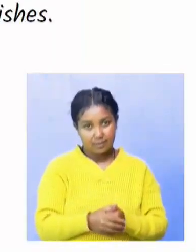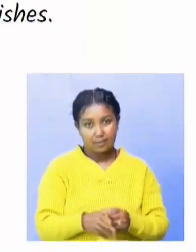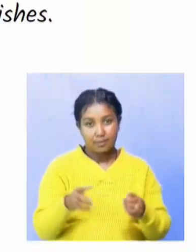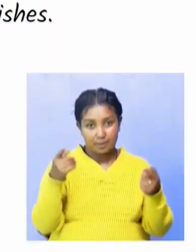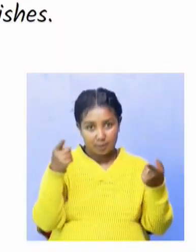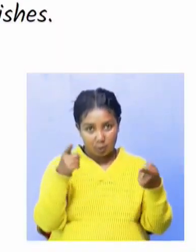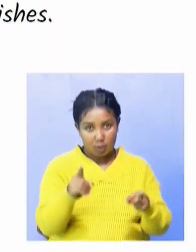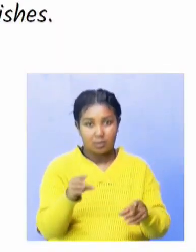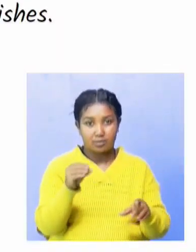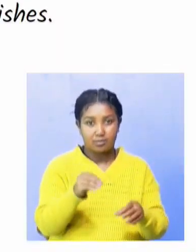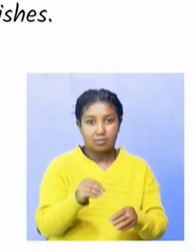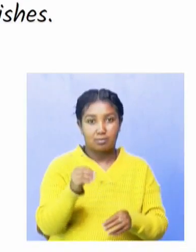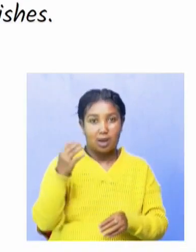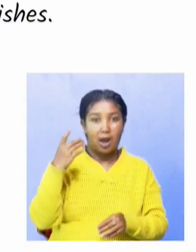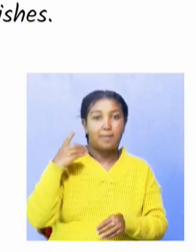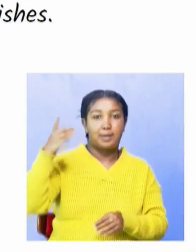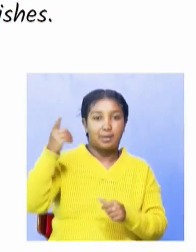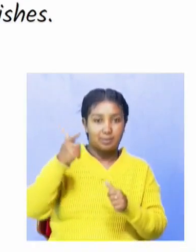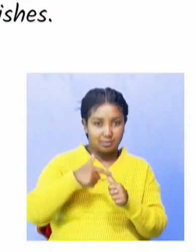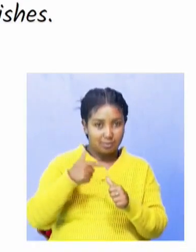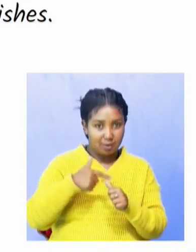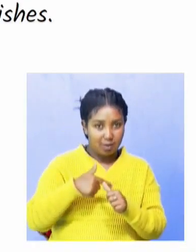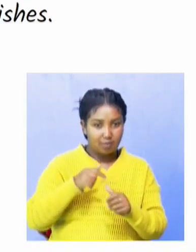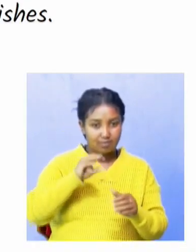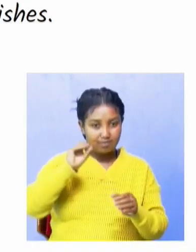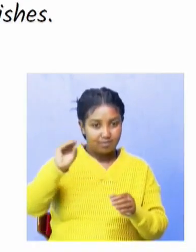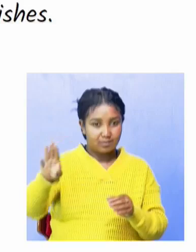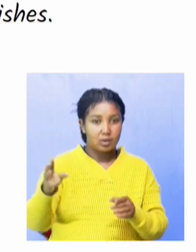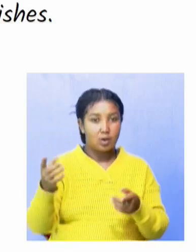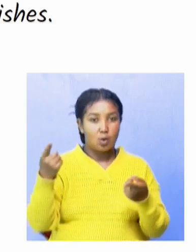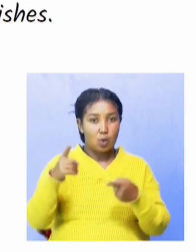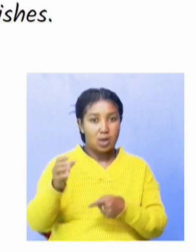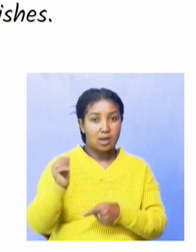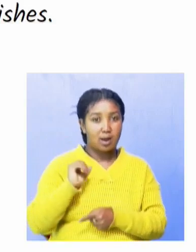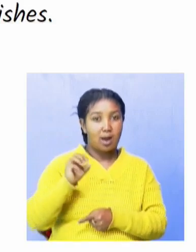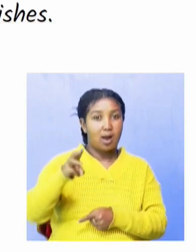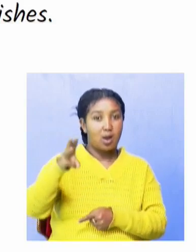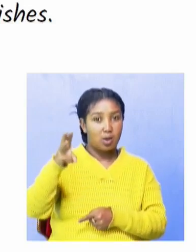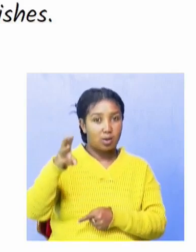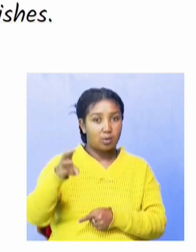have to start from capital letter, then when I